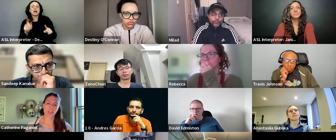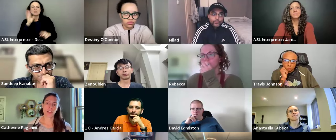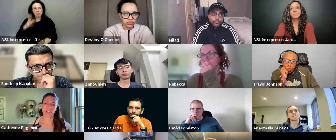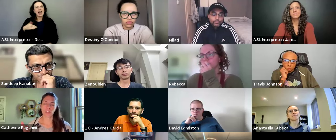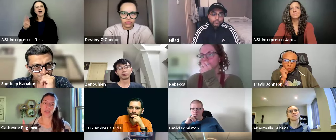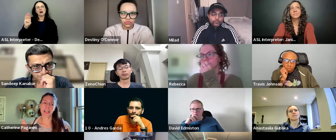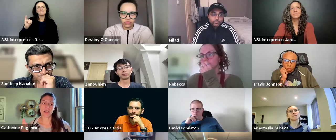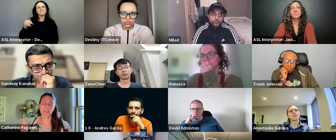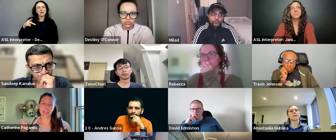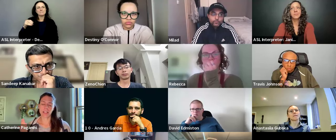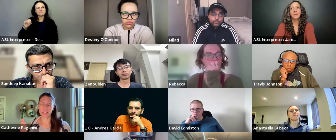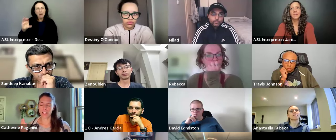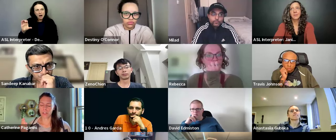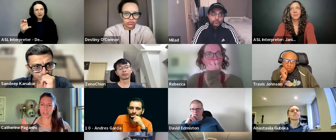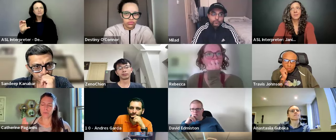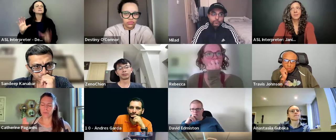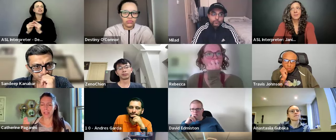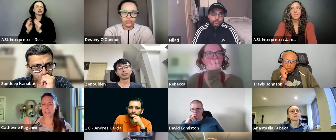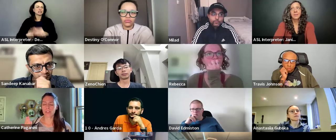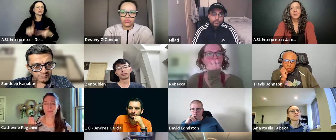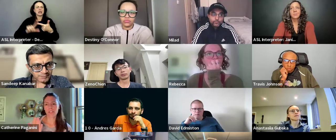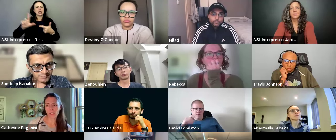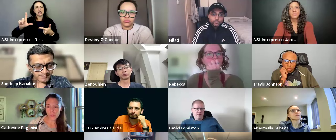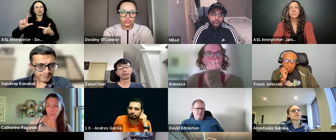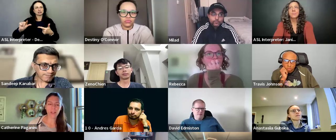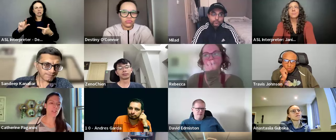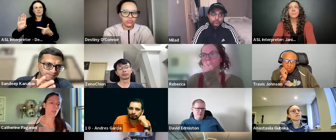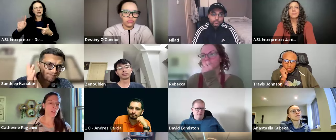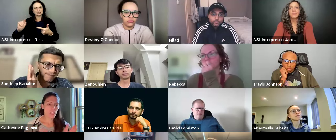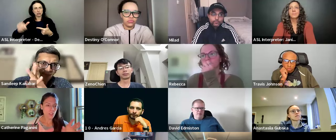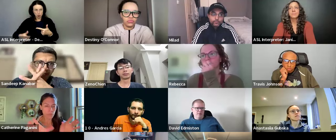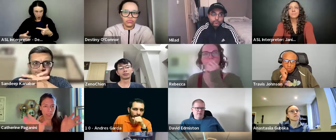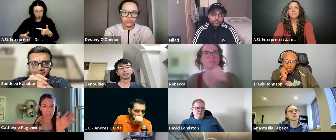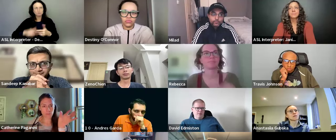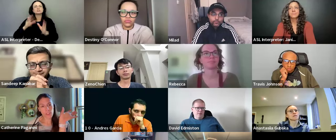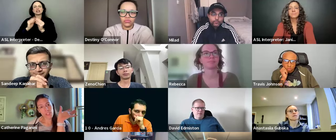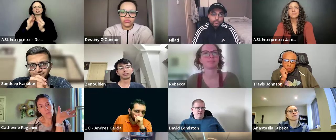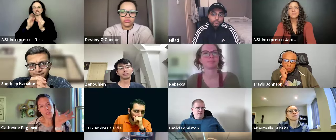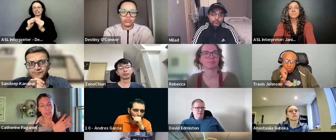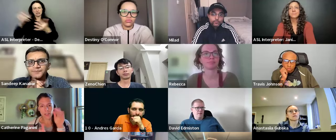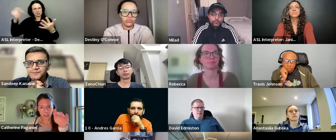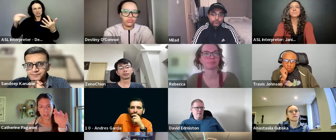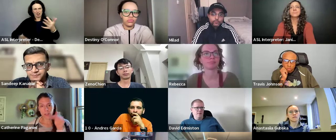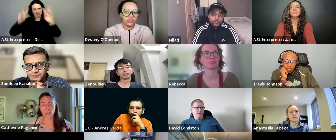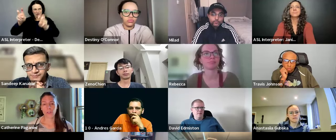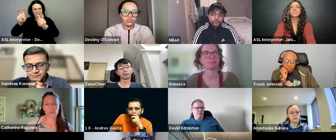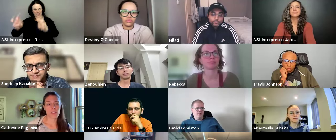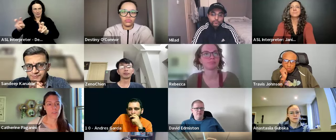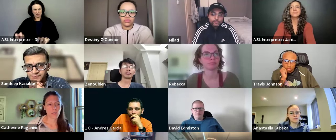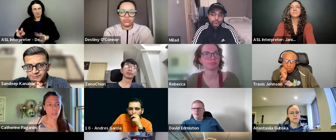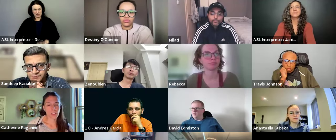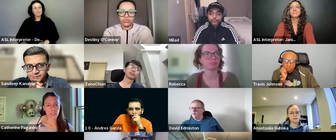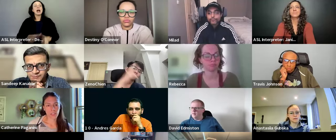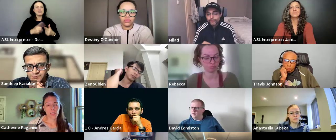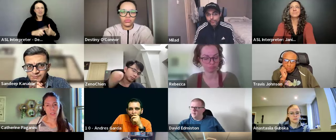BIPOC session. They're gonna have like an LGBTQ one. So it's gonna be like different themes, and then there's going to be